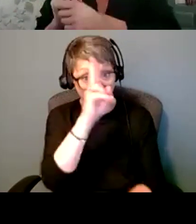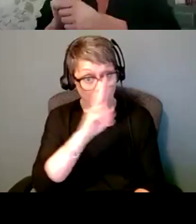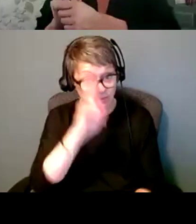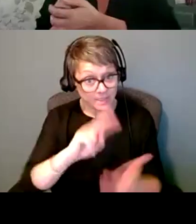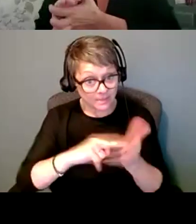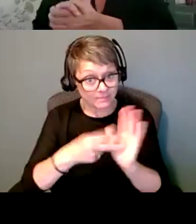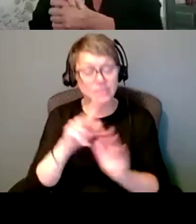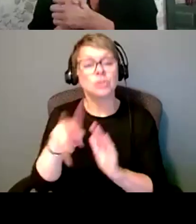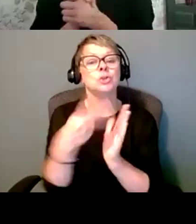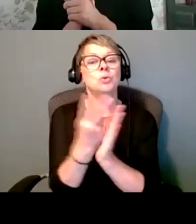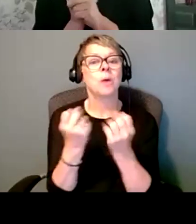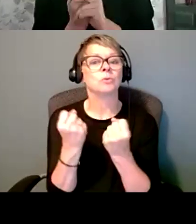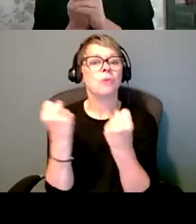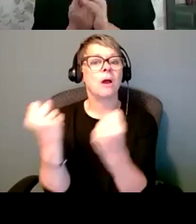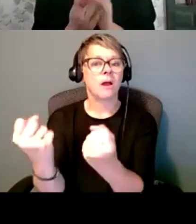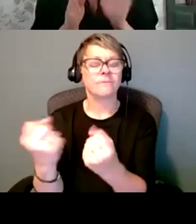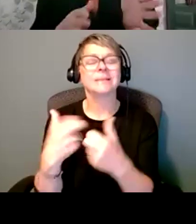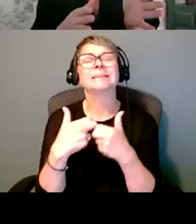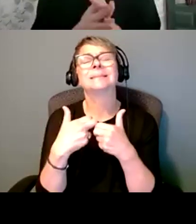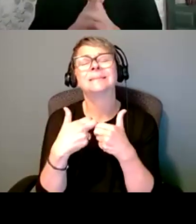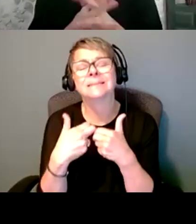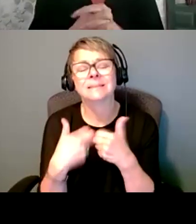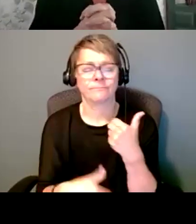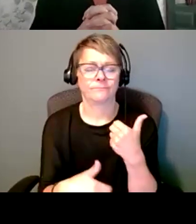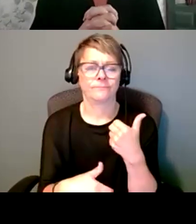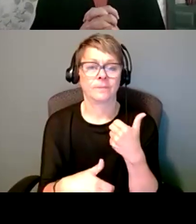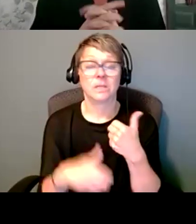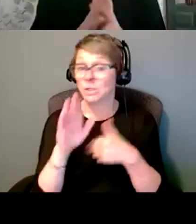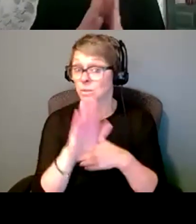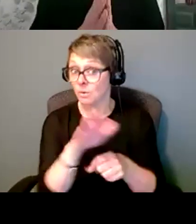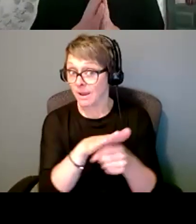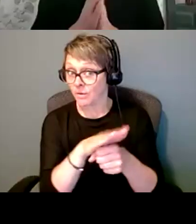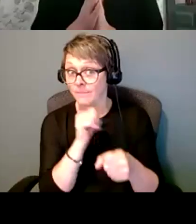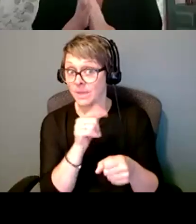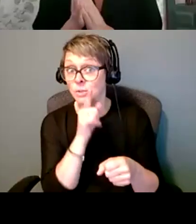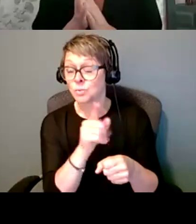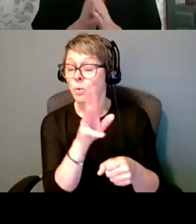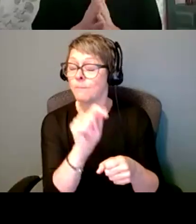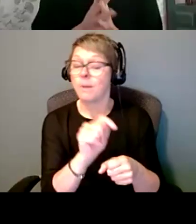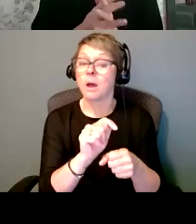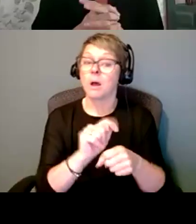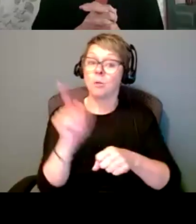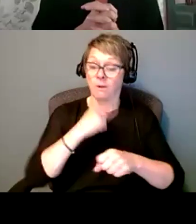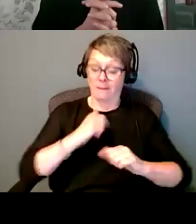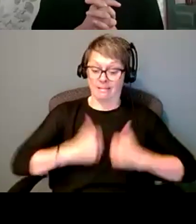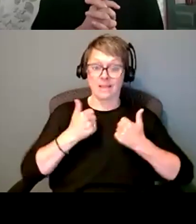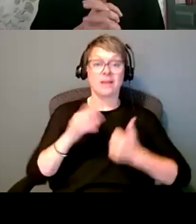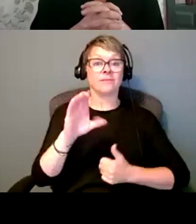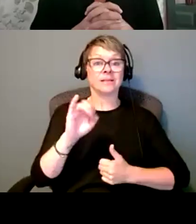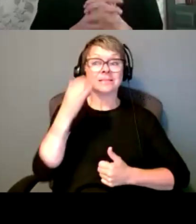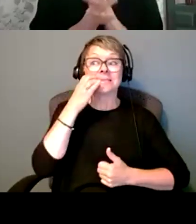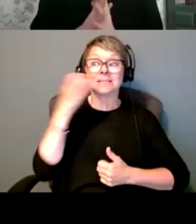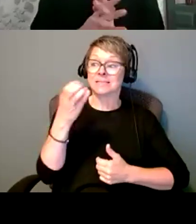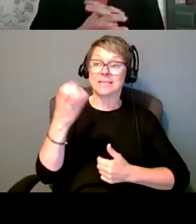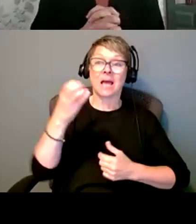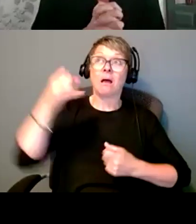2 hour drive, right? It's very difficult. And I don't know in your area, the cell service isn't so great.